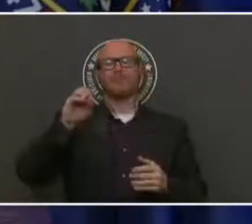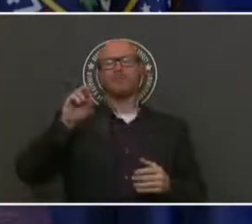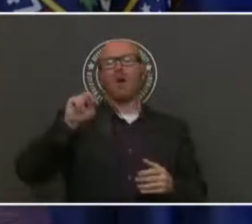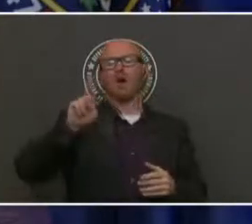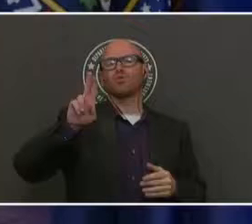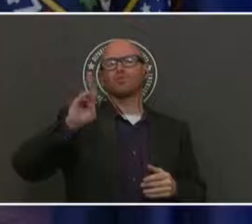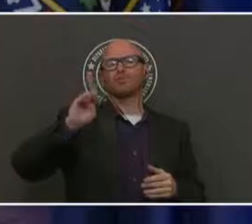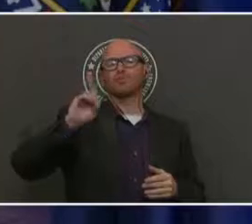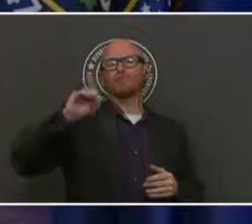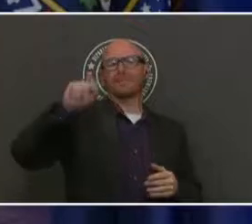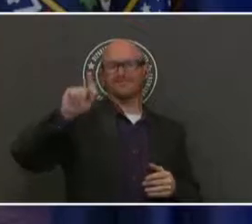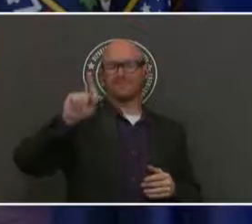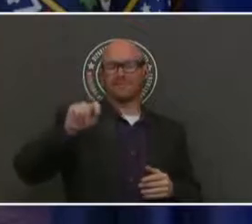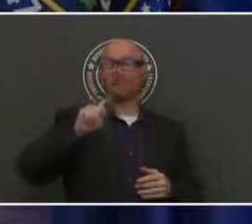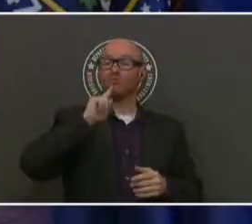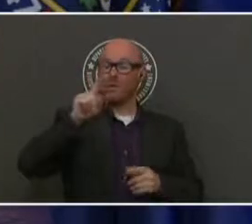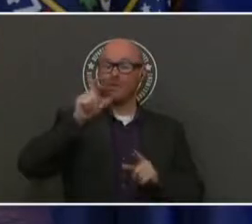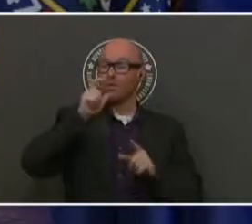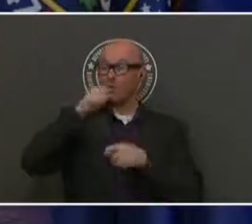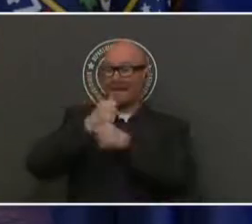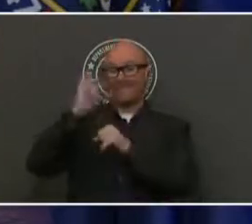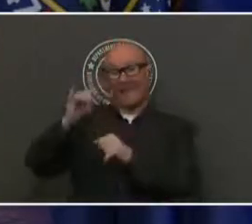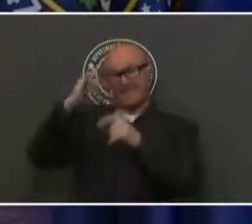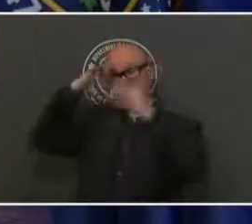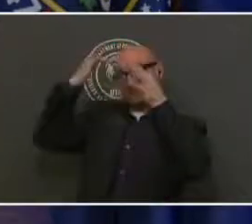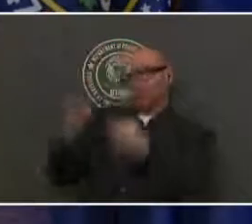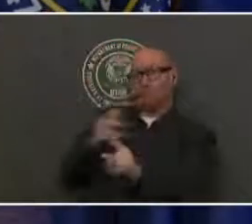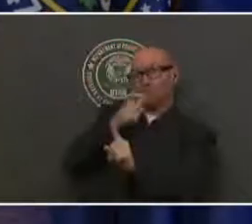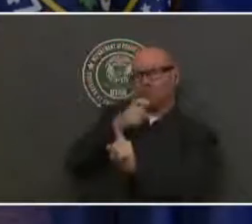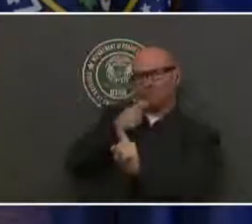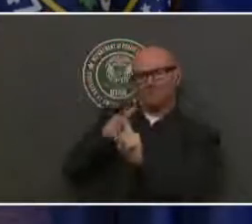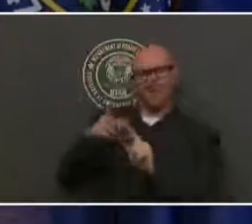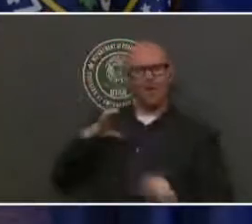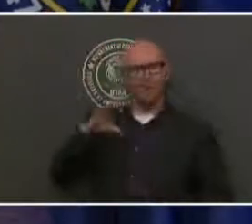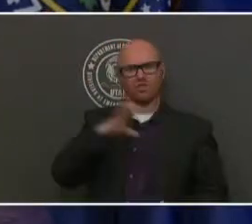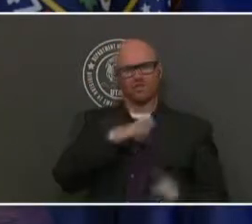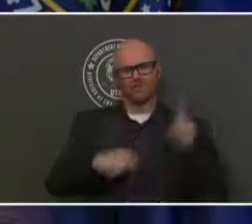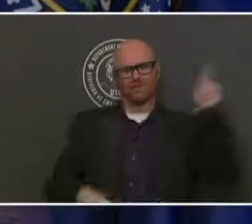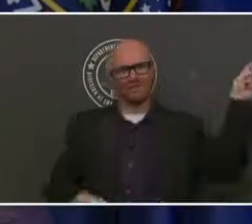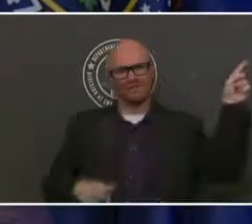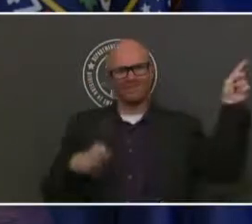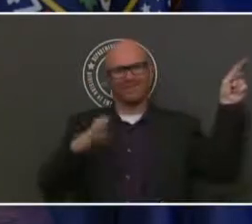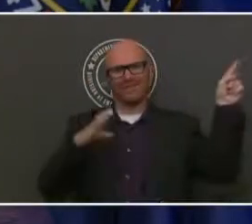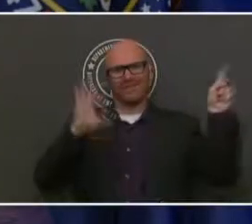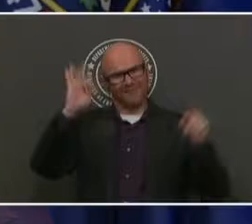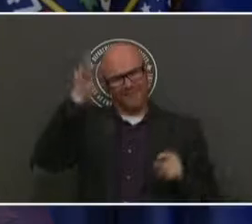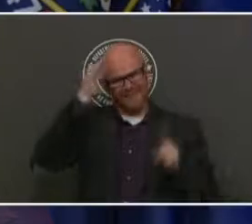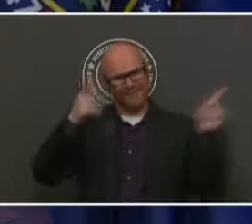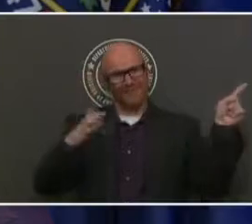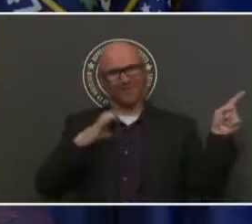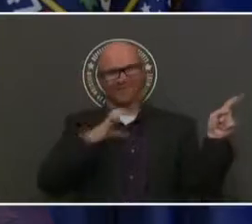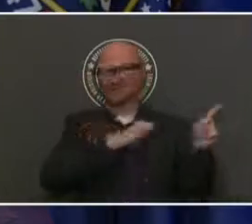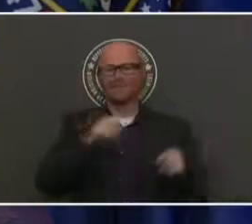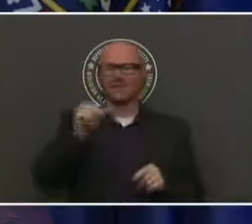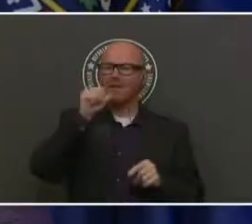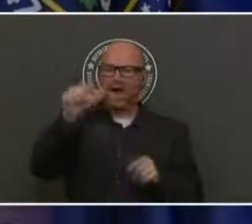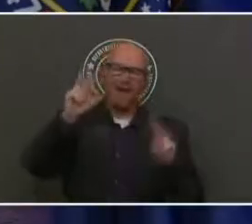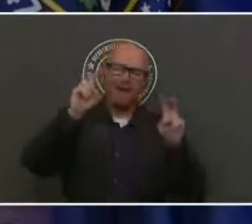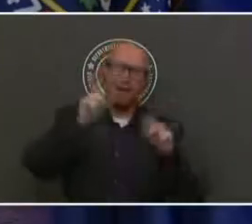have Congress make this declaration and this decision, as opposed to the president.